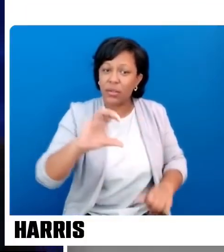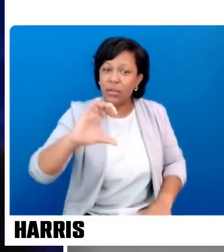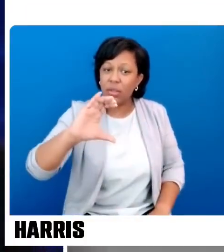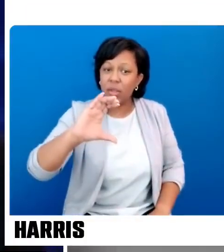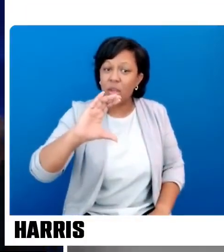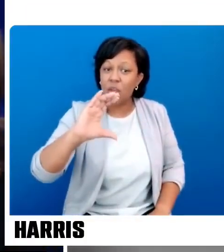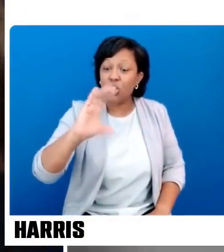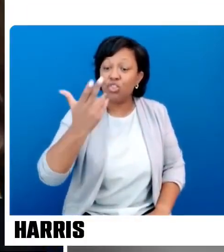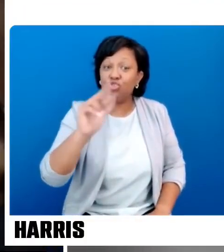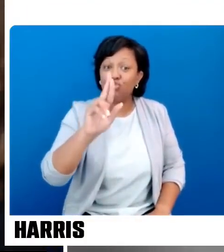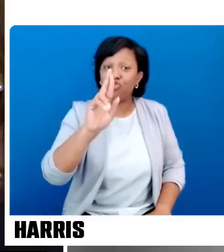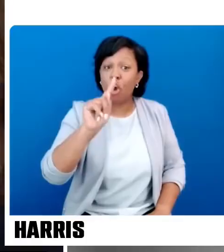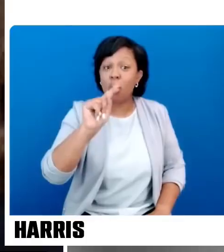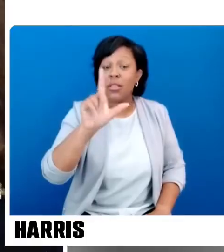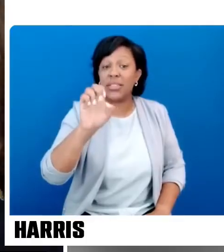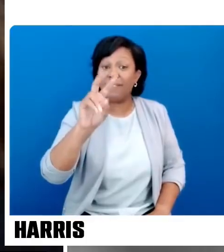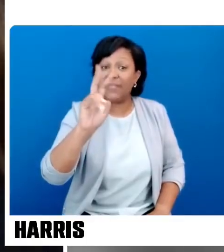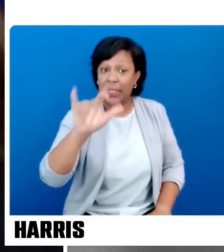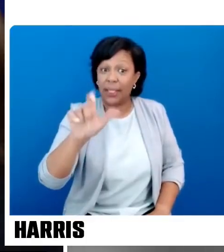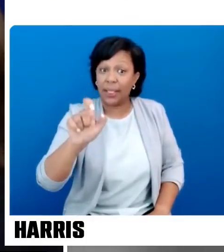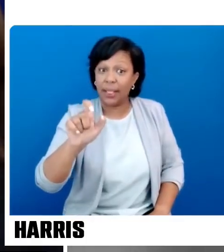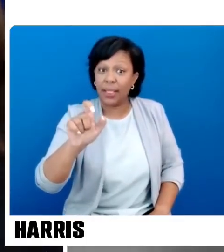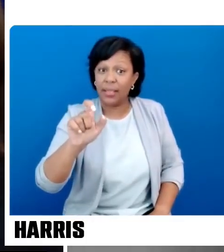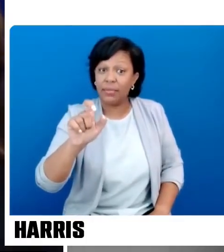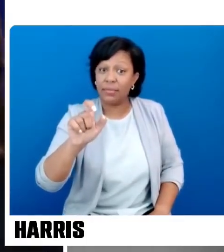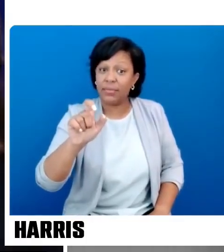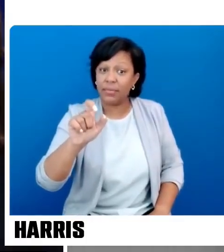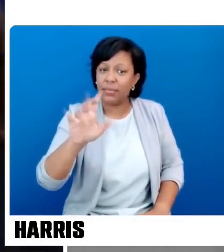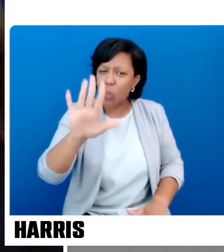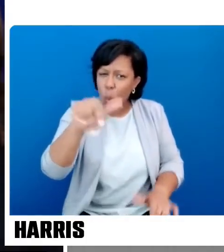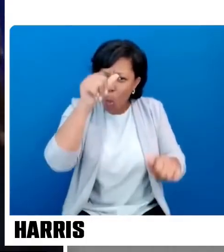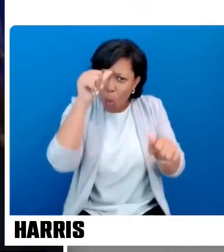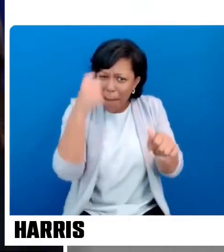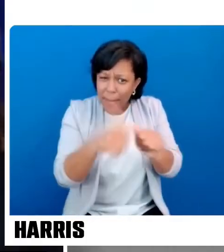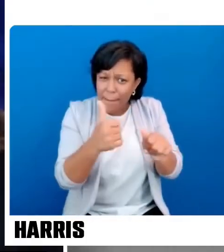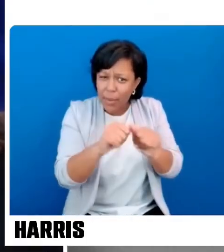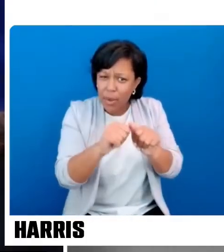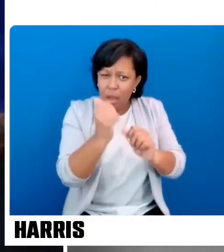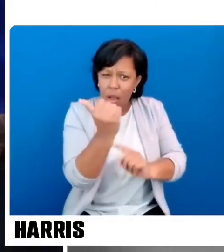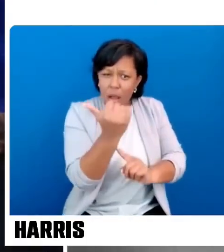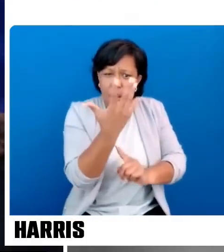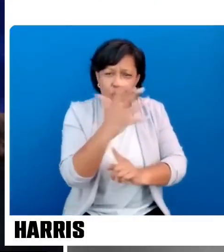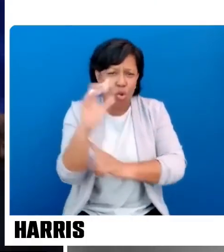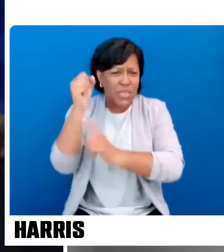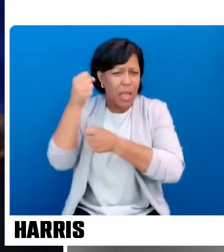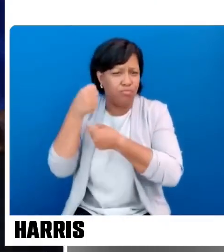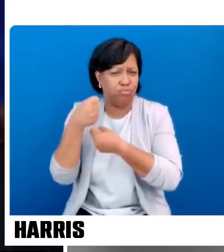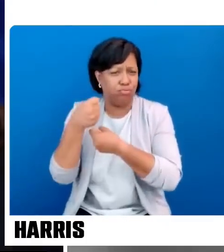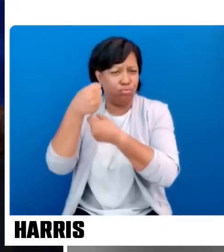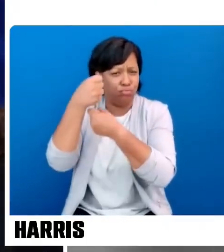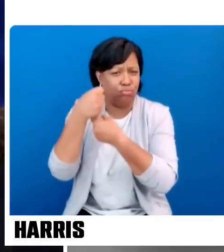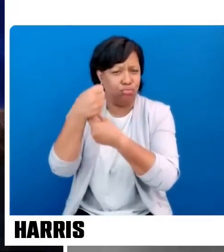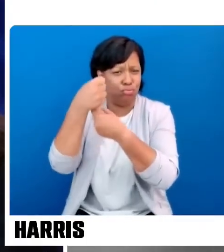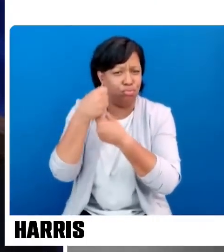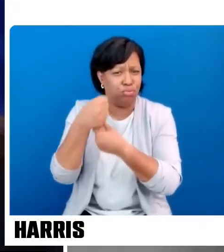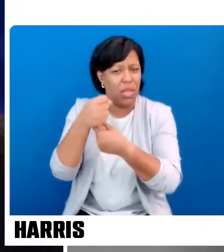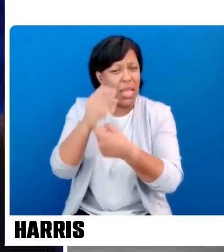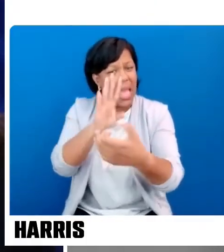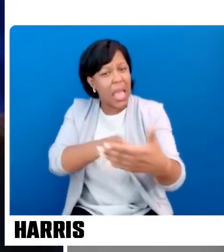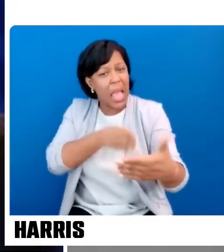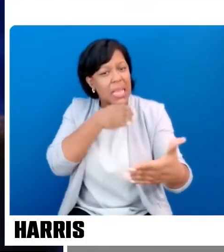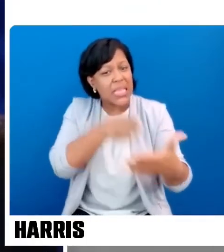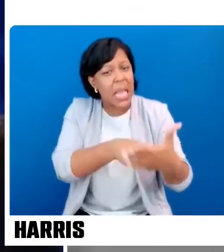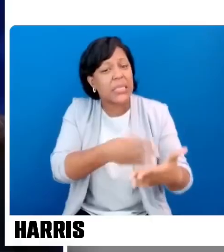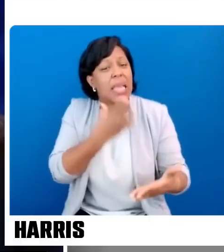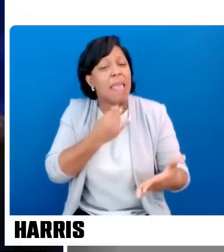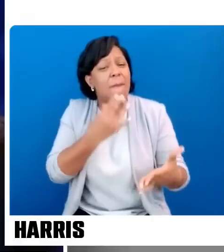spewing anti-Semitic hate. And what did the president then at the time say? There were fine people on